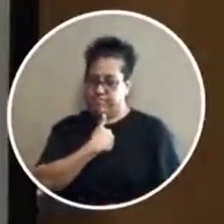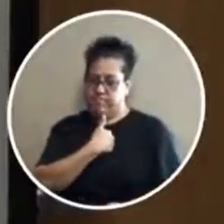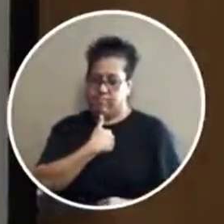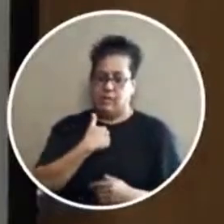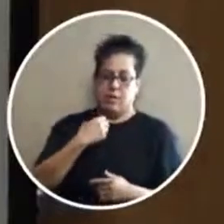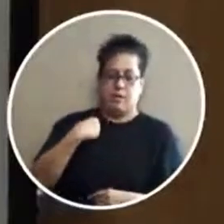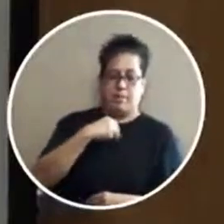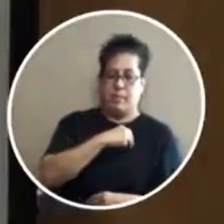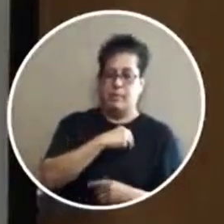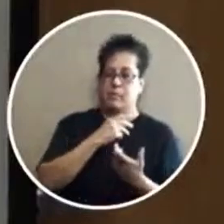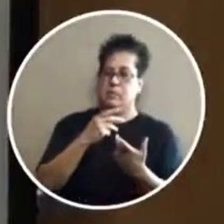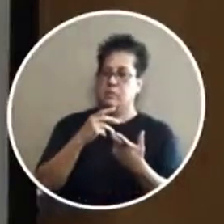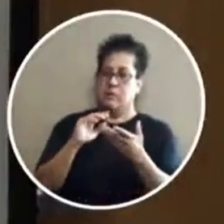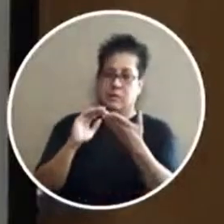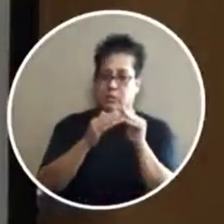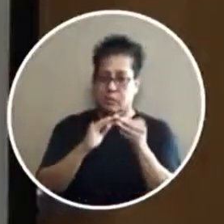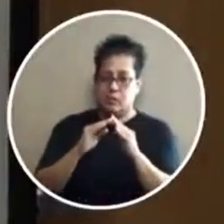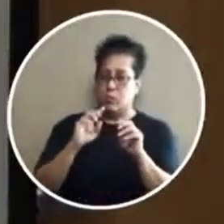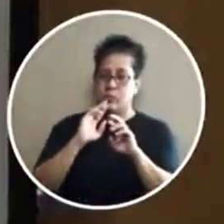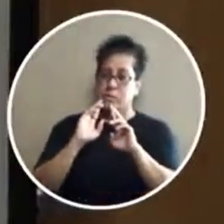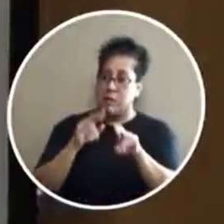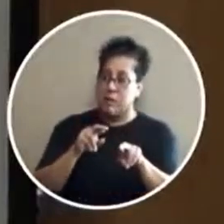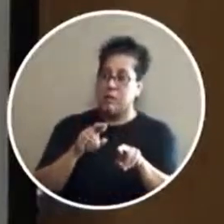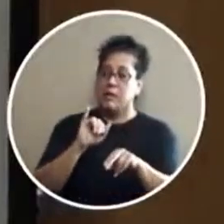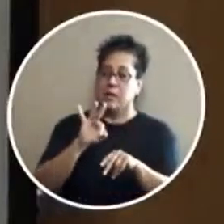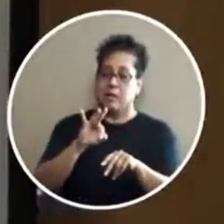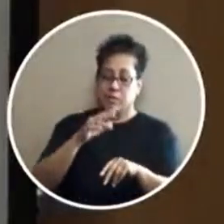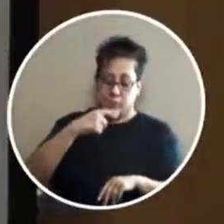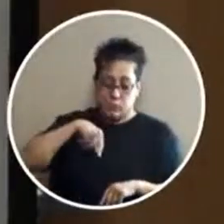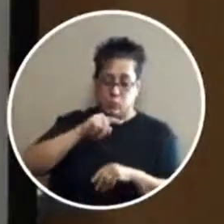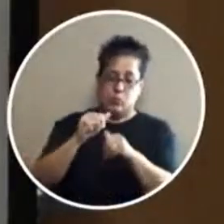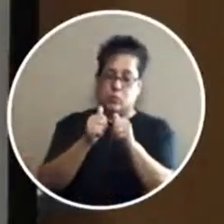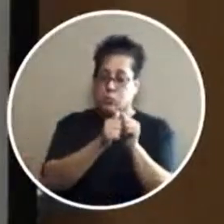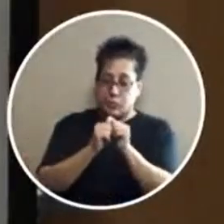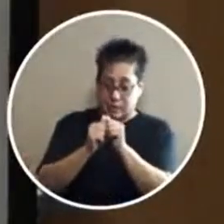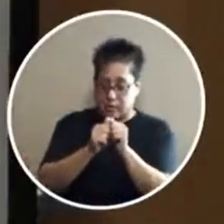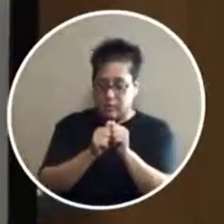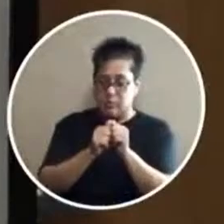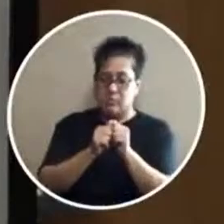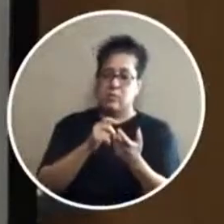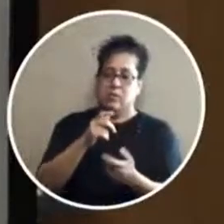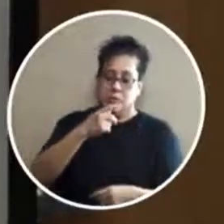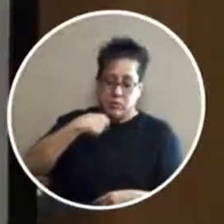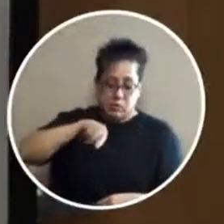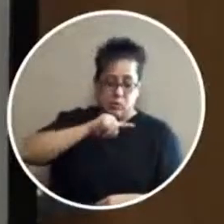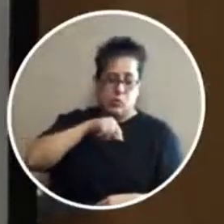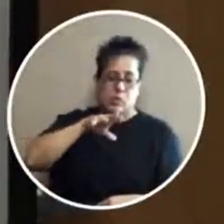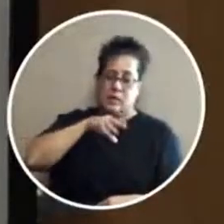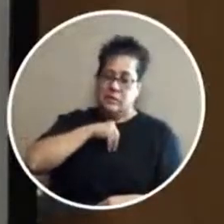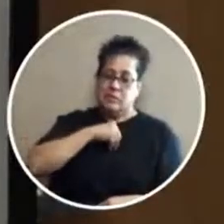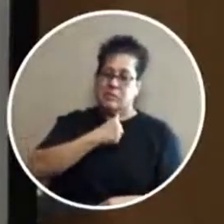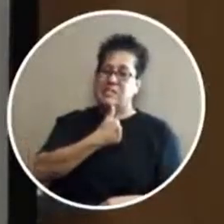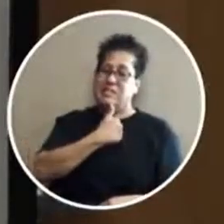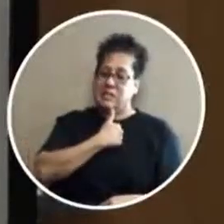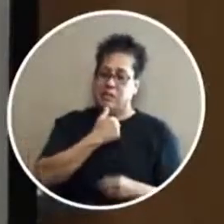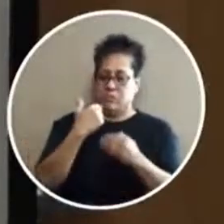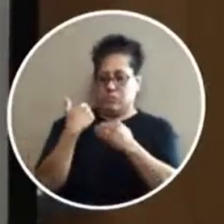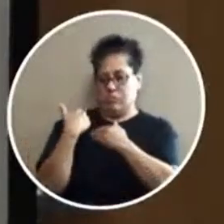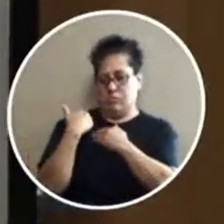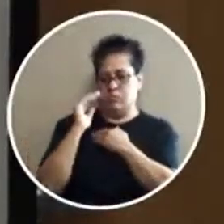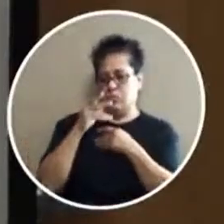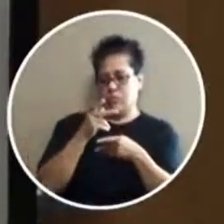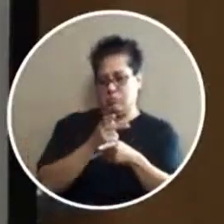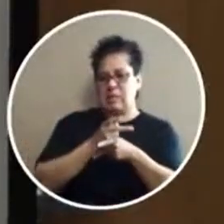community respond to these. And if we move together as a whole and take our own responsibility, we'll be able to take care of each